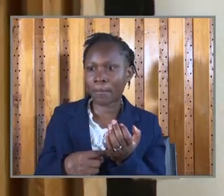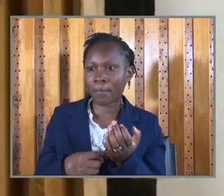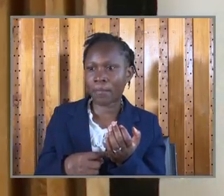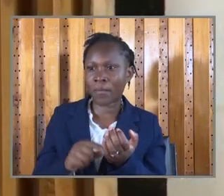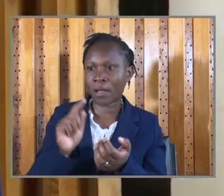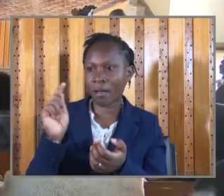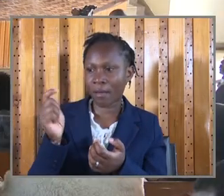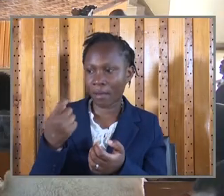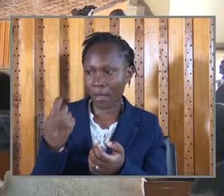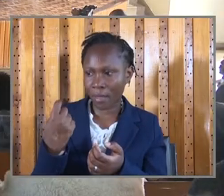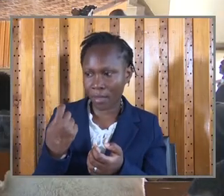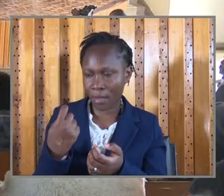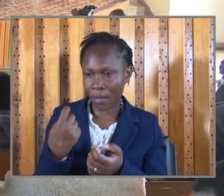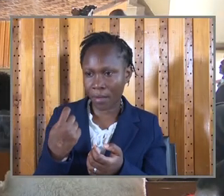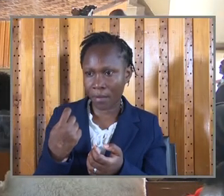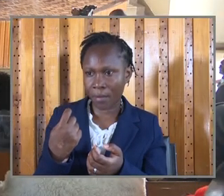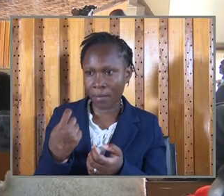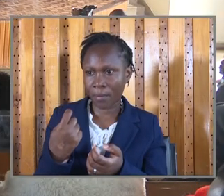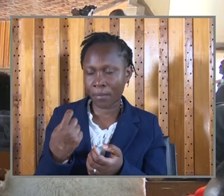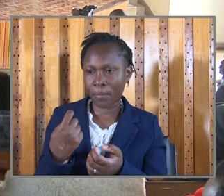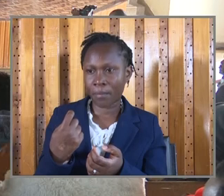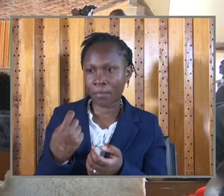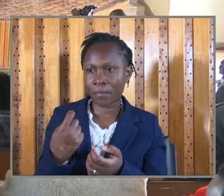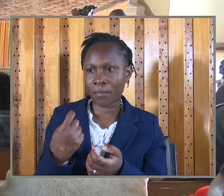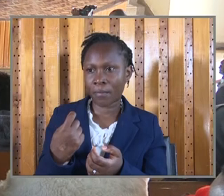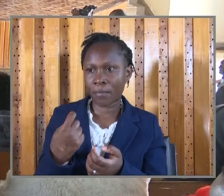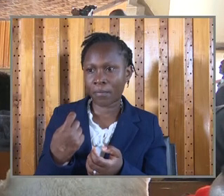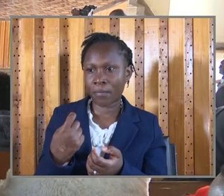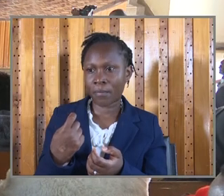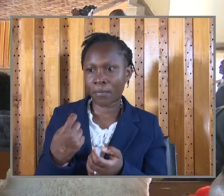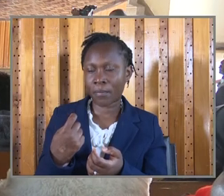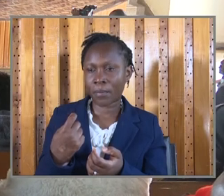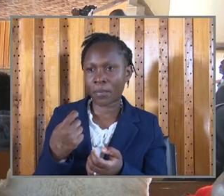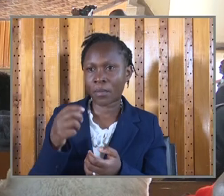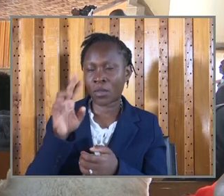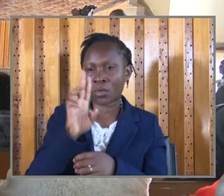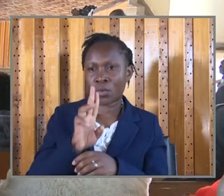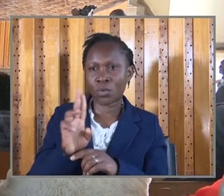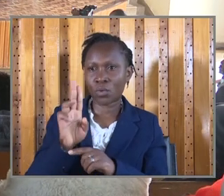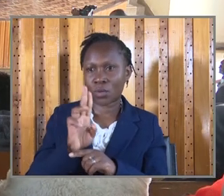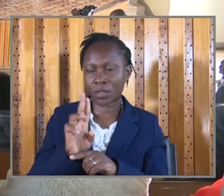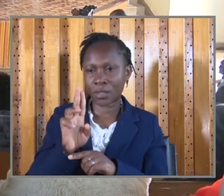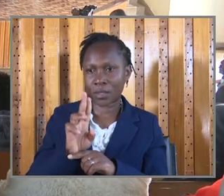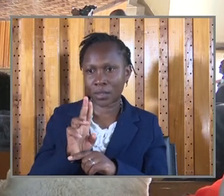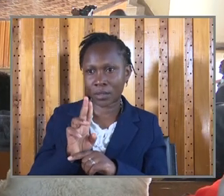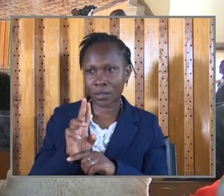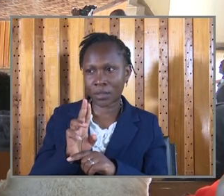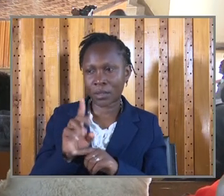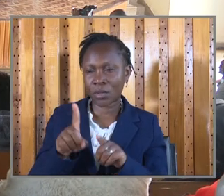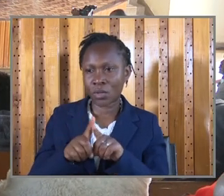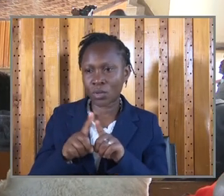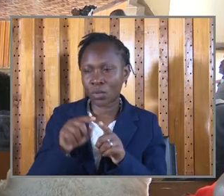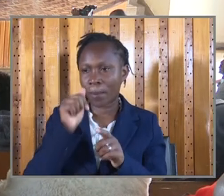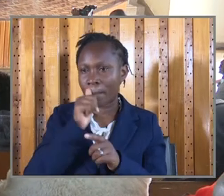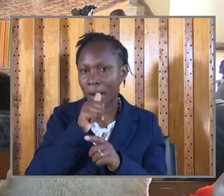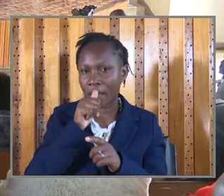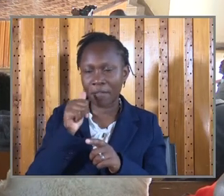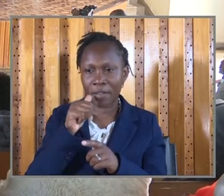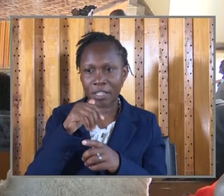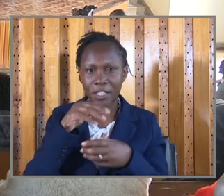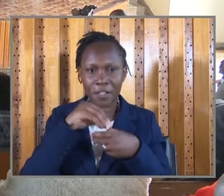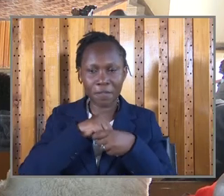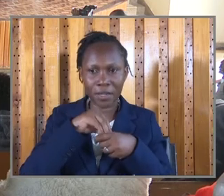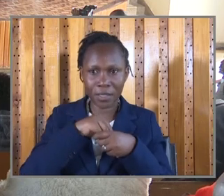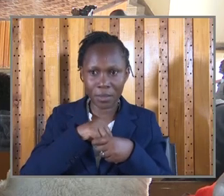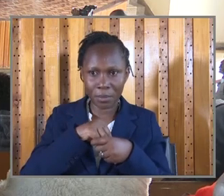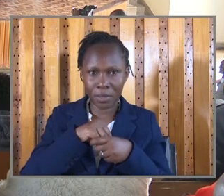Kenya, the EU's Global Gateway Program already focuses on public, but also on private investments in both the green and